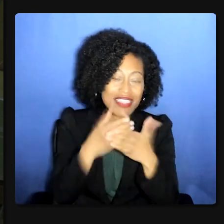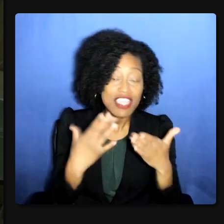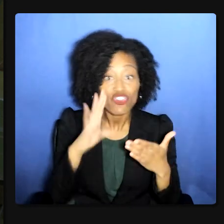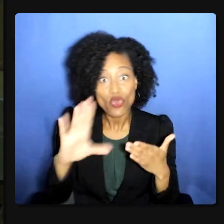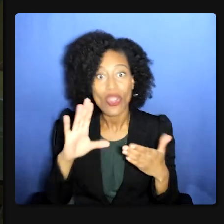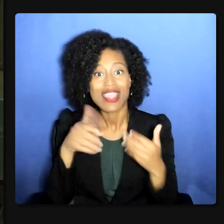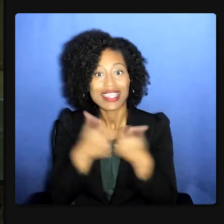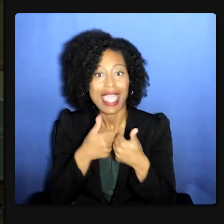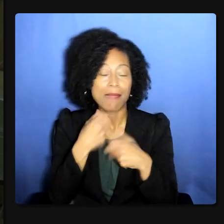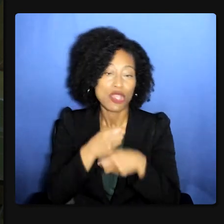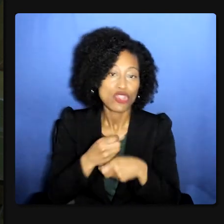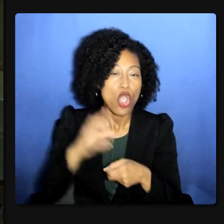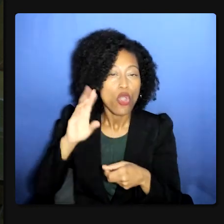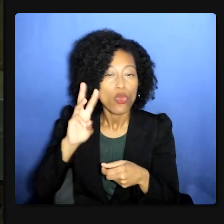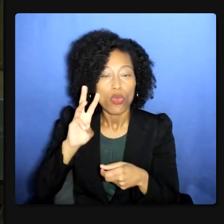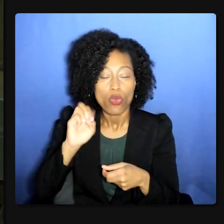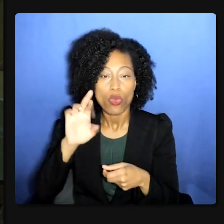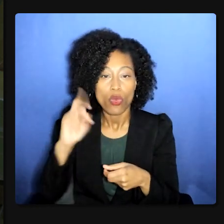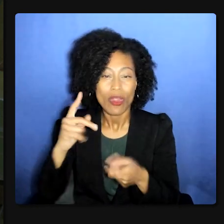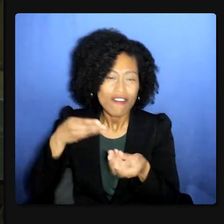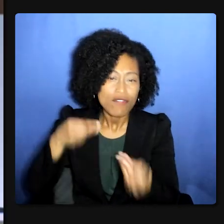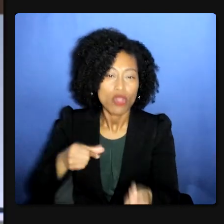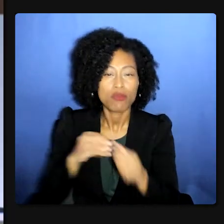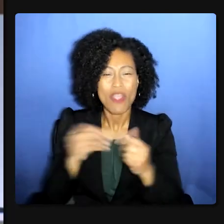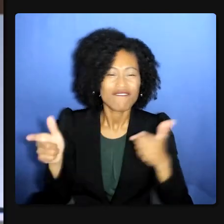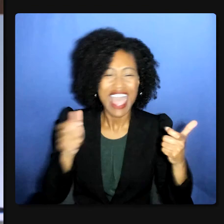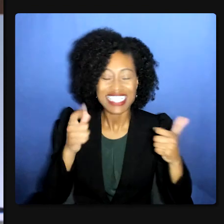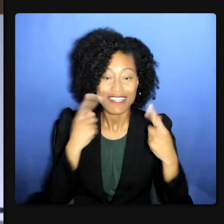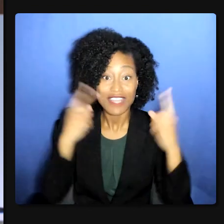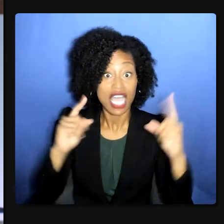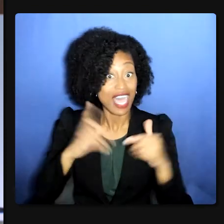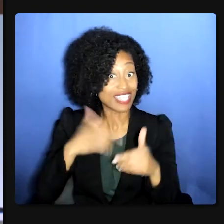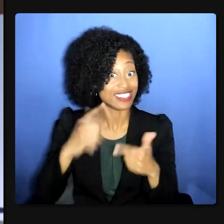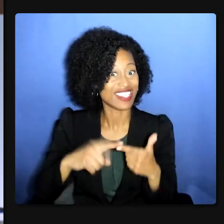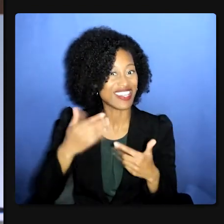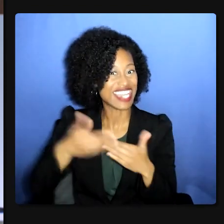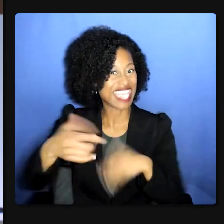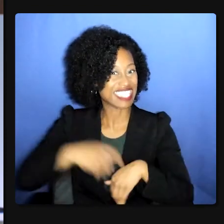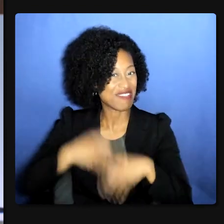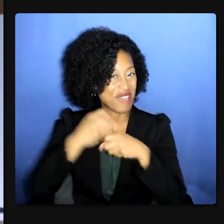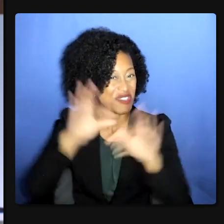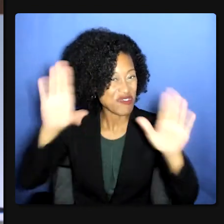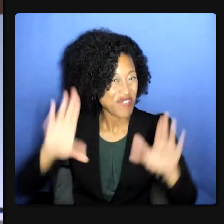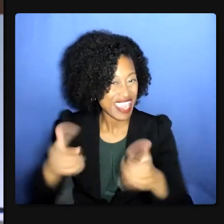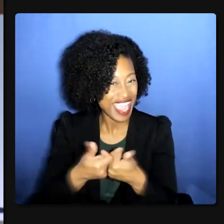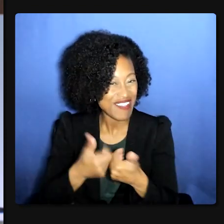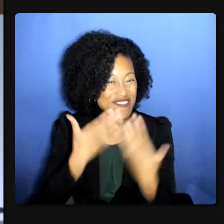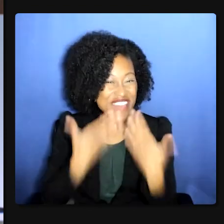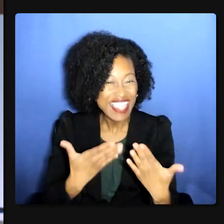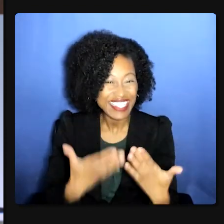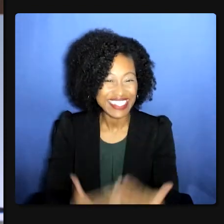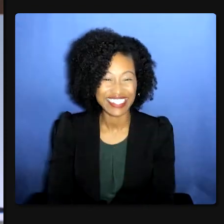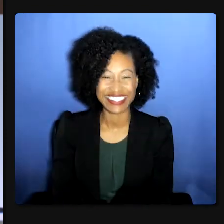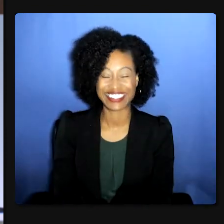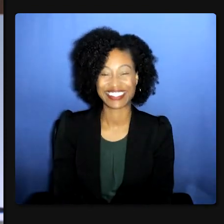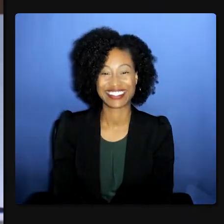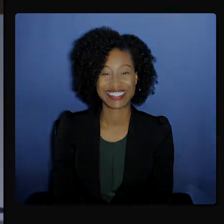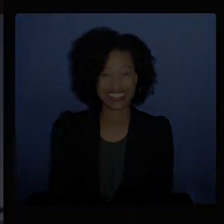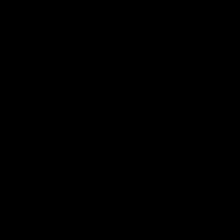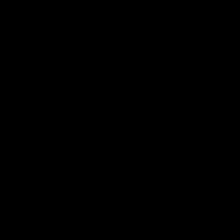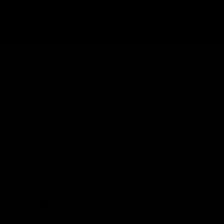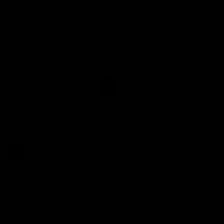make your production workflows faster and more efficient. So, until next time, keep making those great games. Thank you.